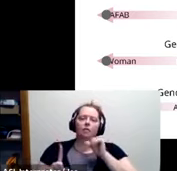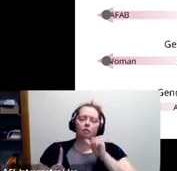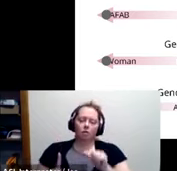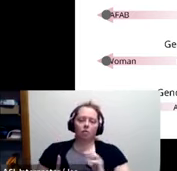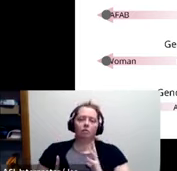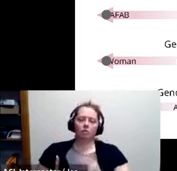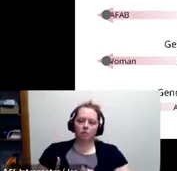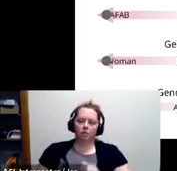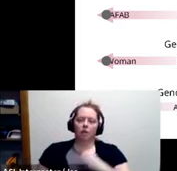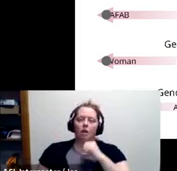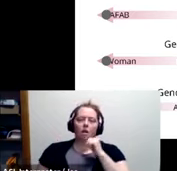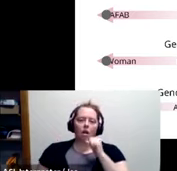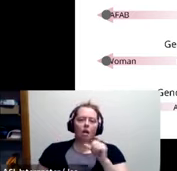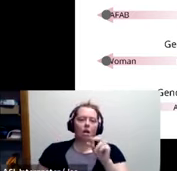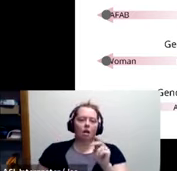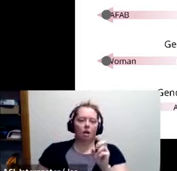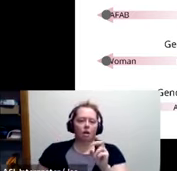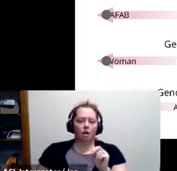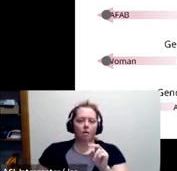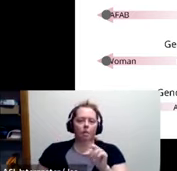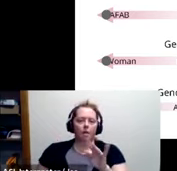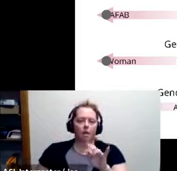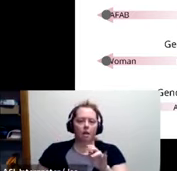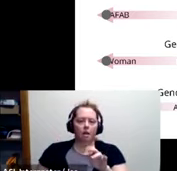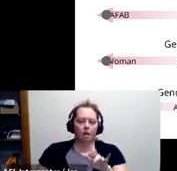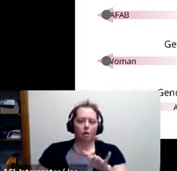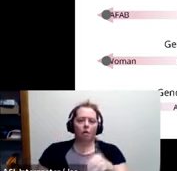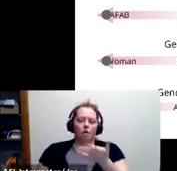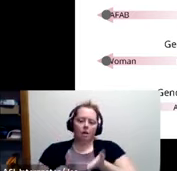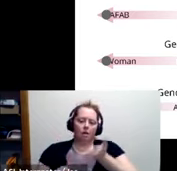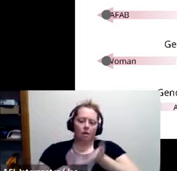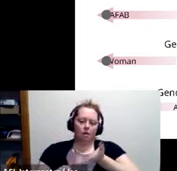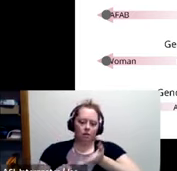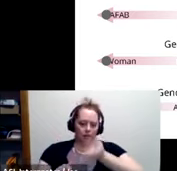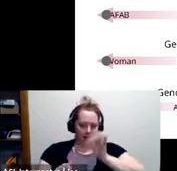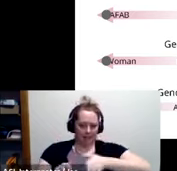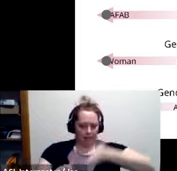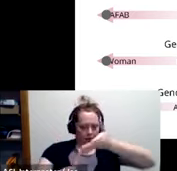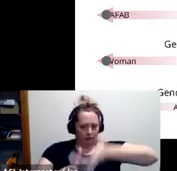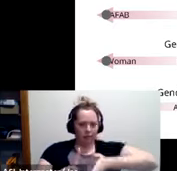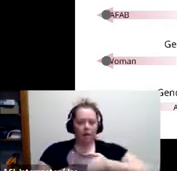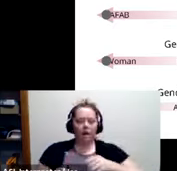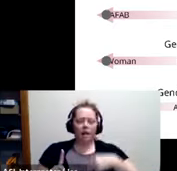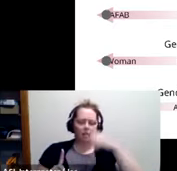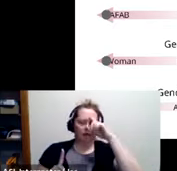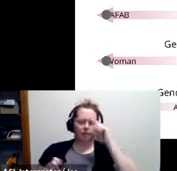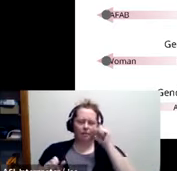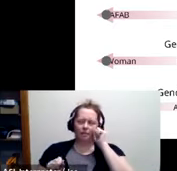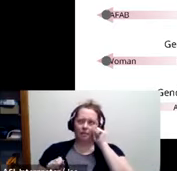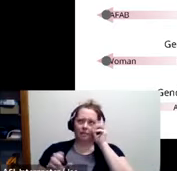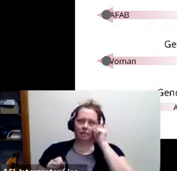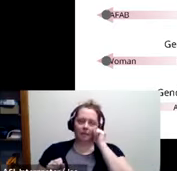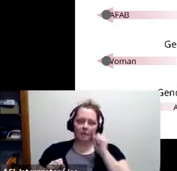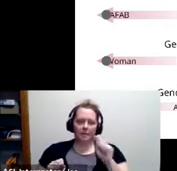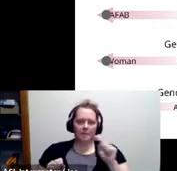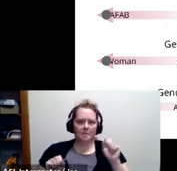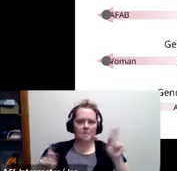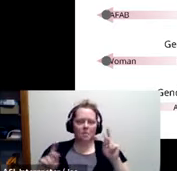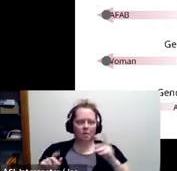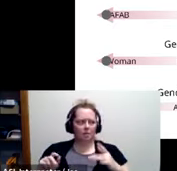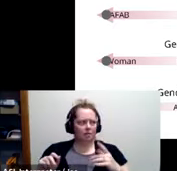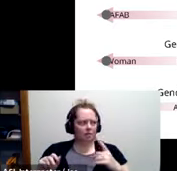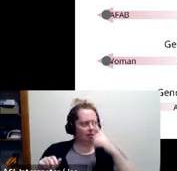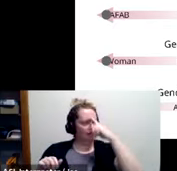non-binary communities, I think it was enlightening for cisgender people to understand and come to